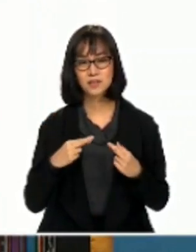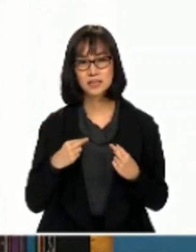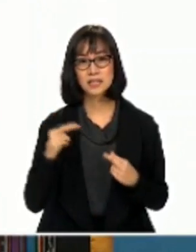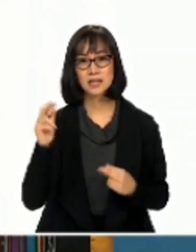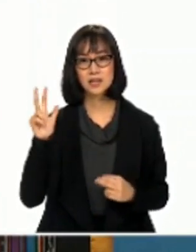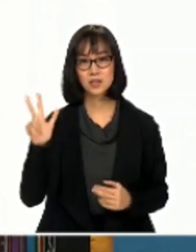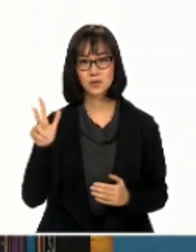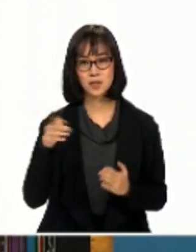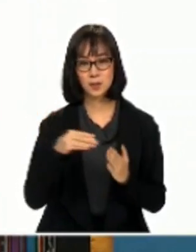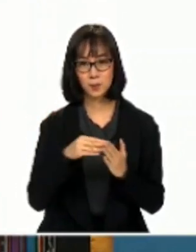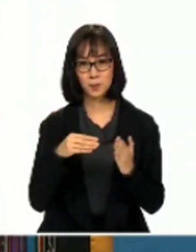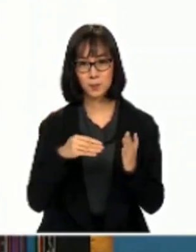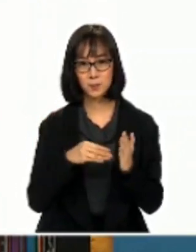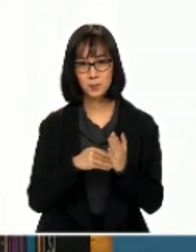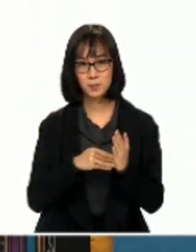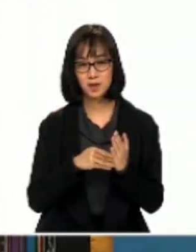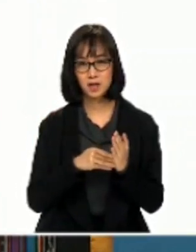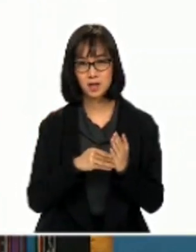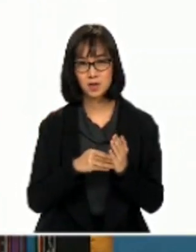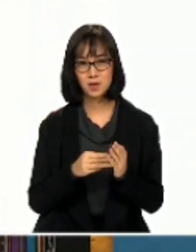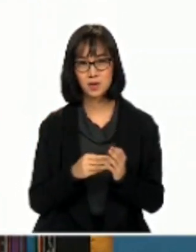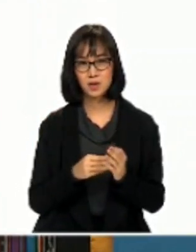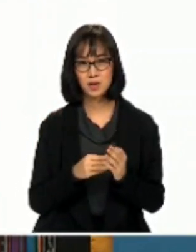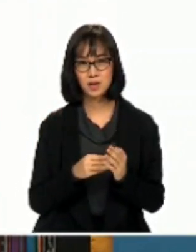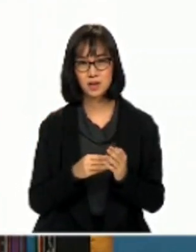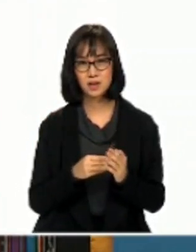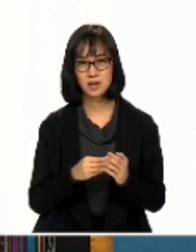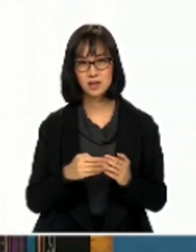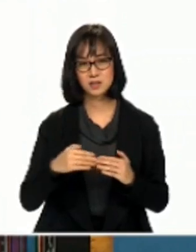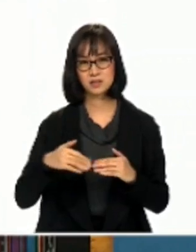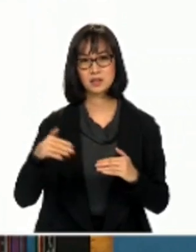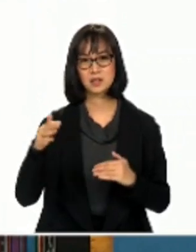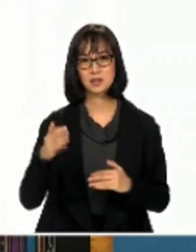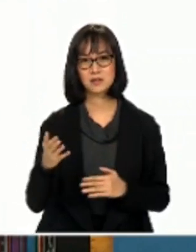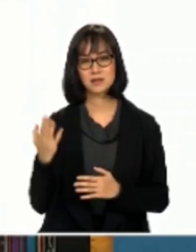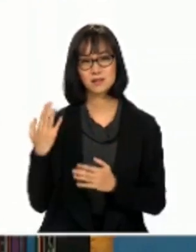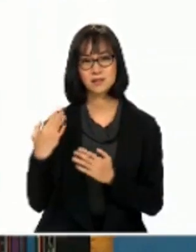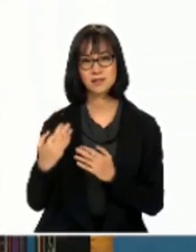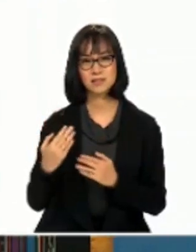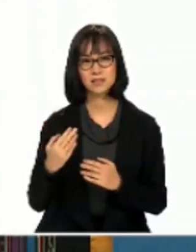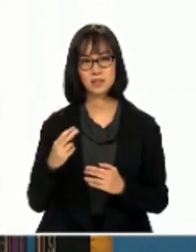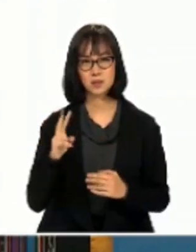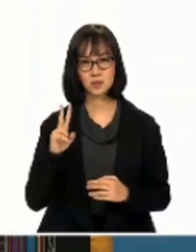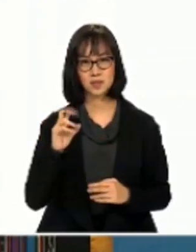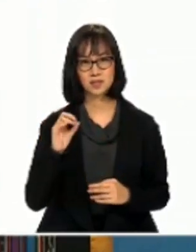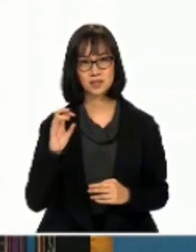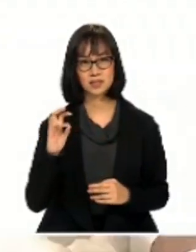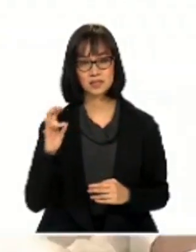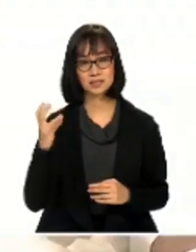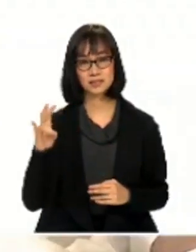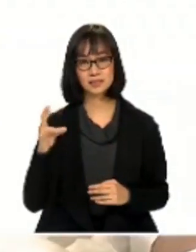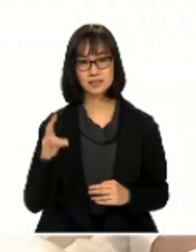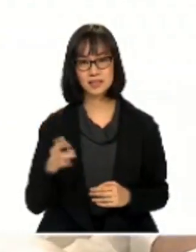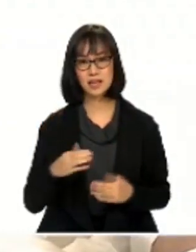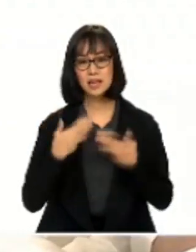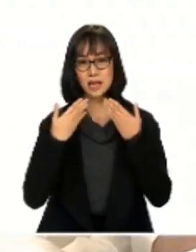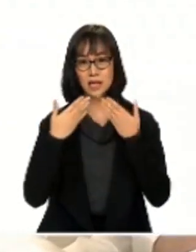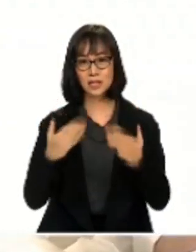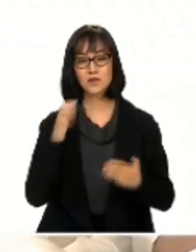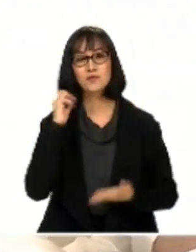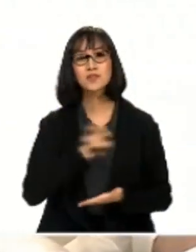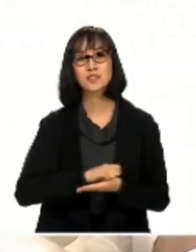$3 billion worth of loans since 2017, thanks to the efforts of Secretary Lopez and